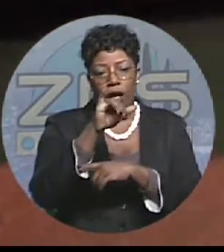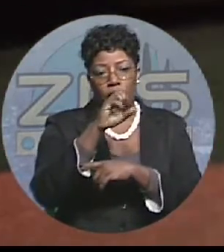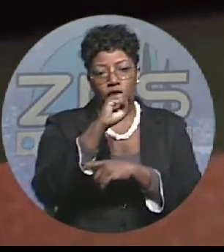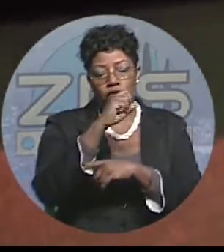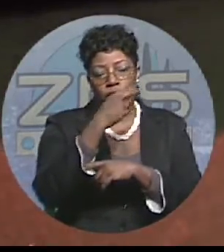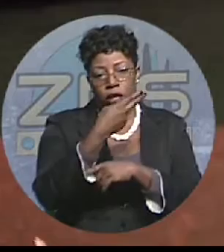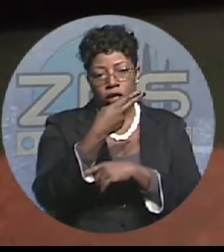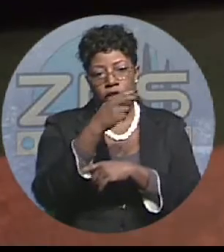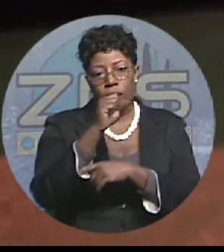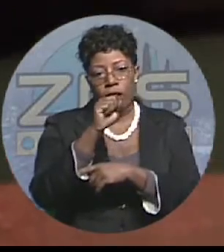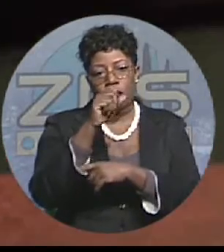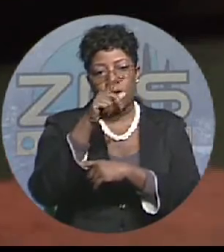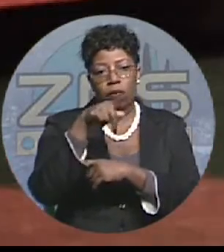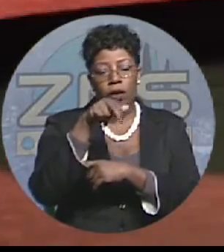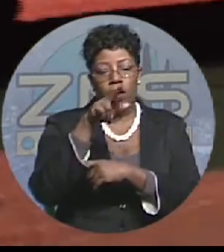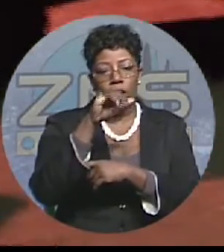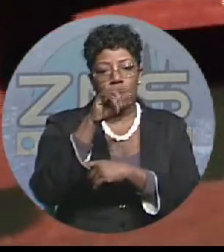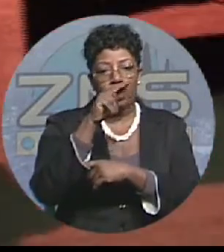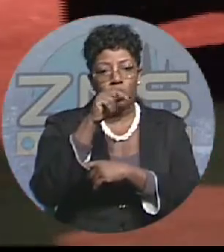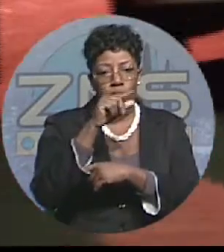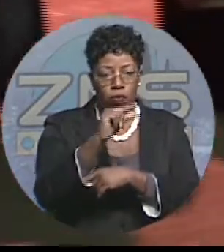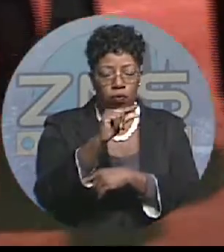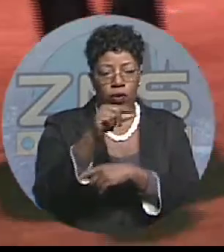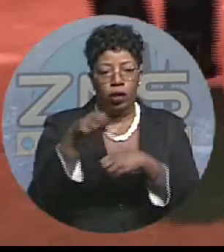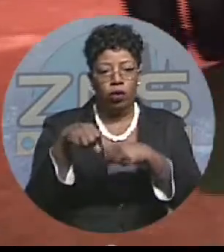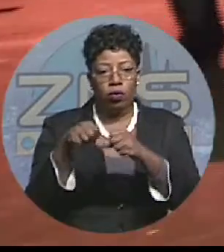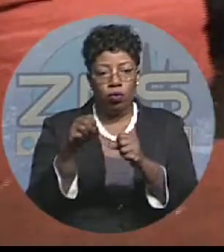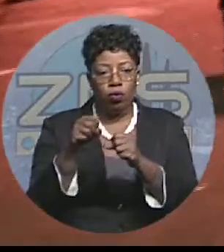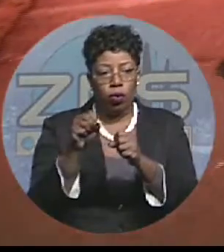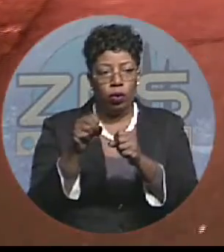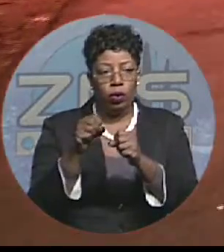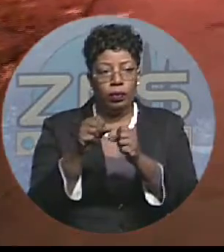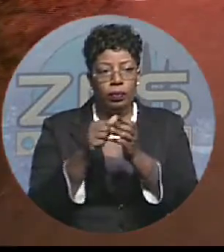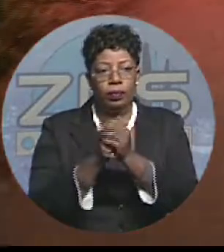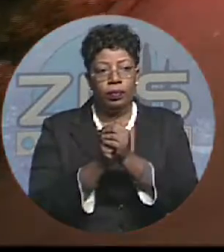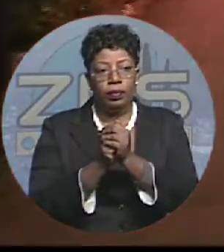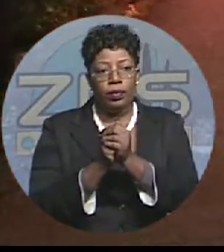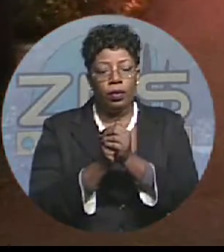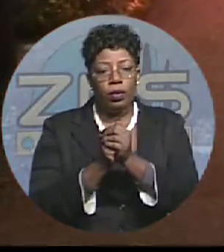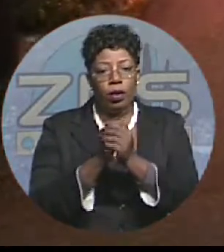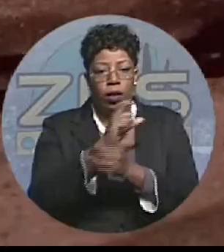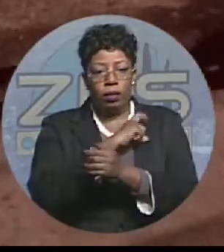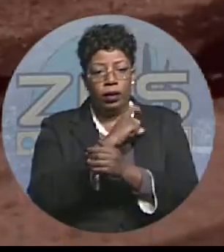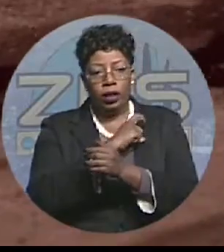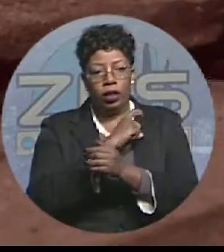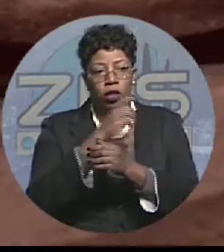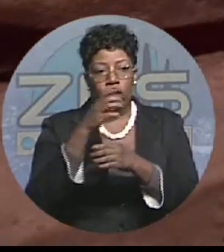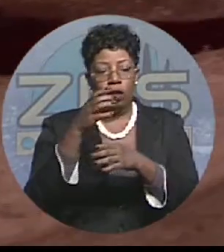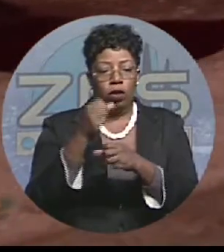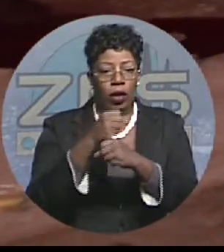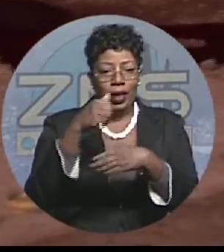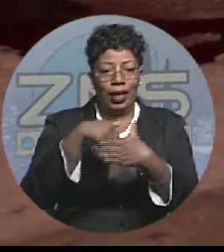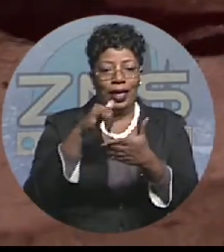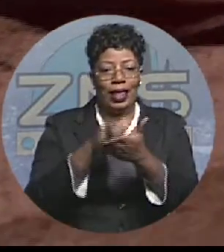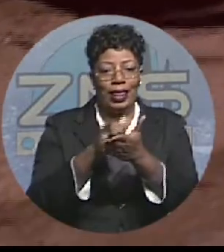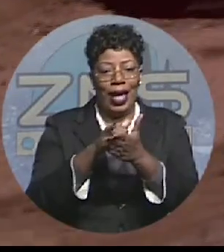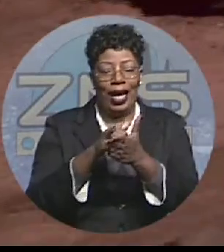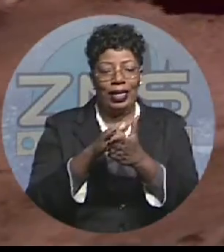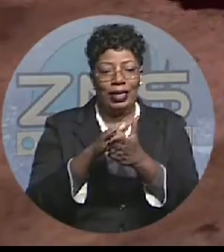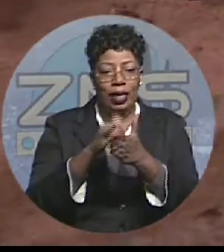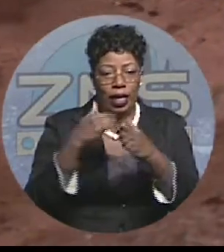John Chipman Road, formerly named Plantal Street. They got in that area, discovered a